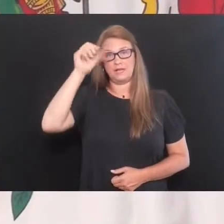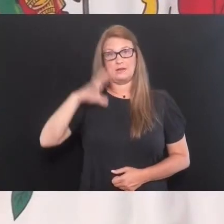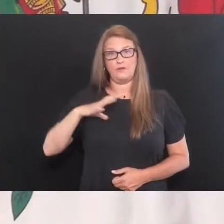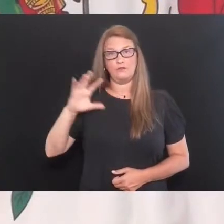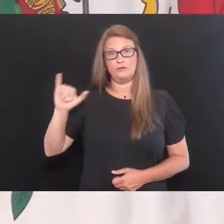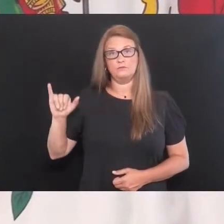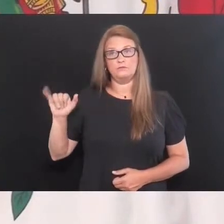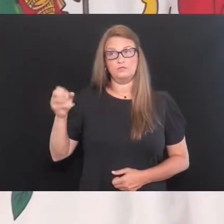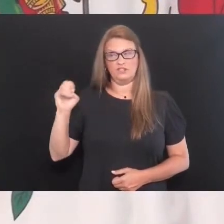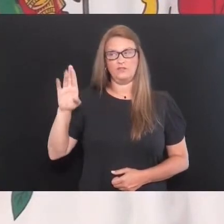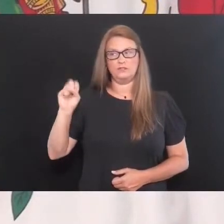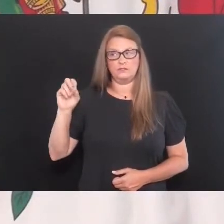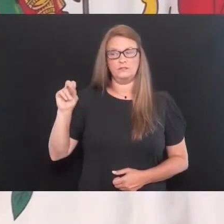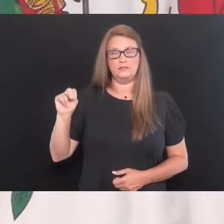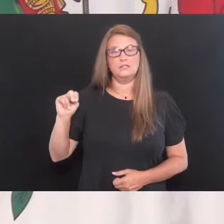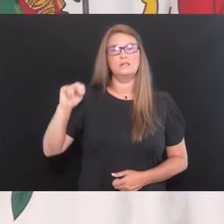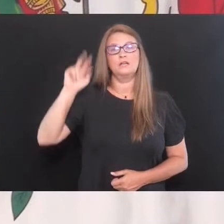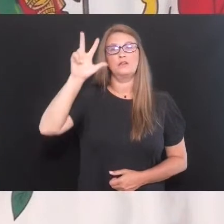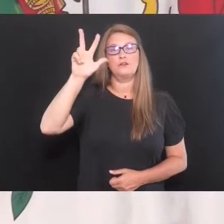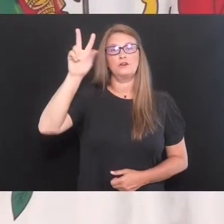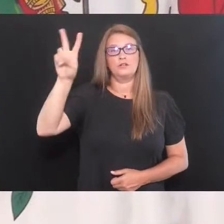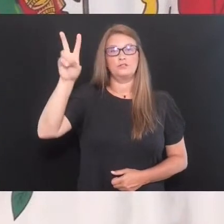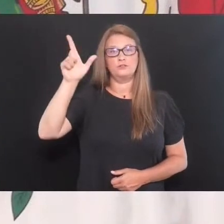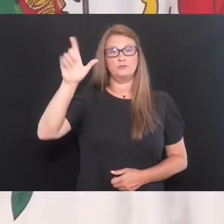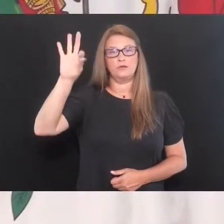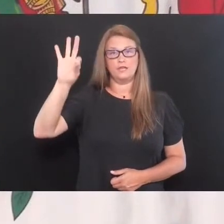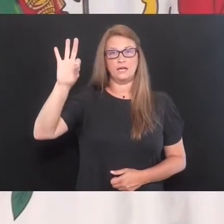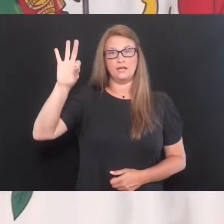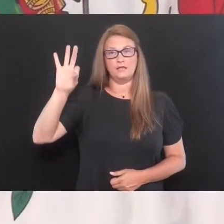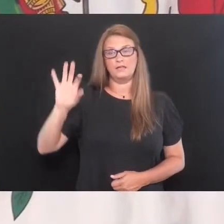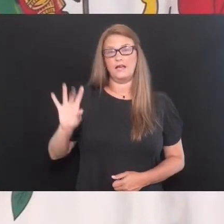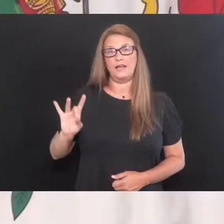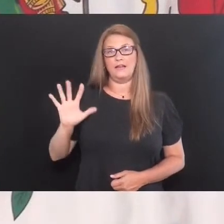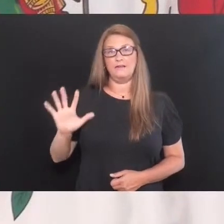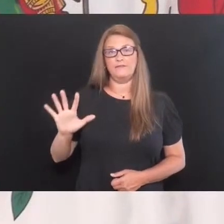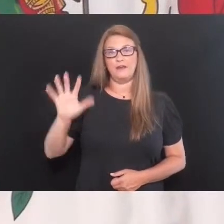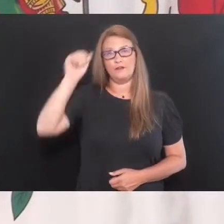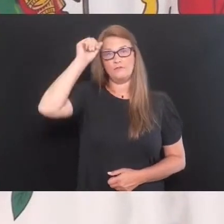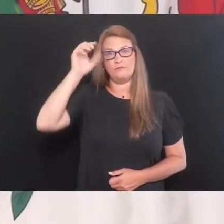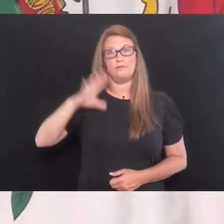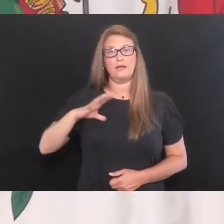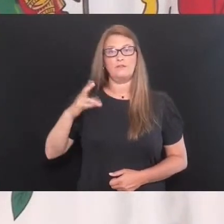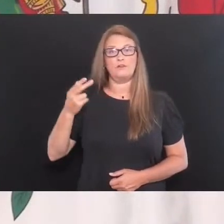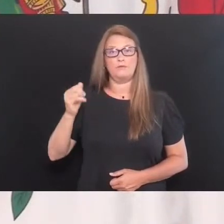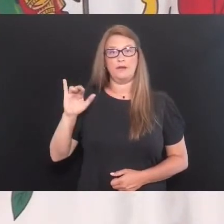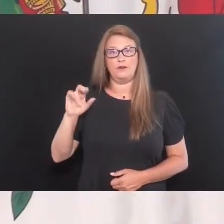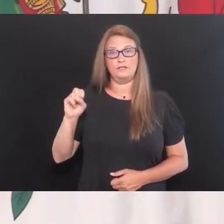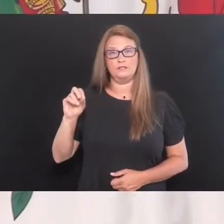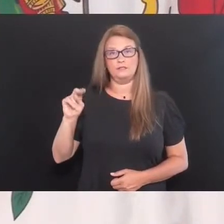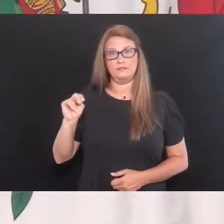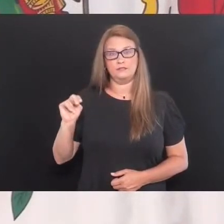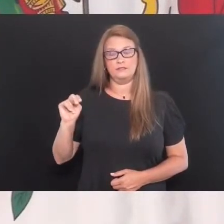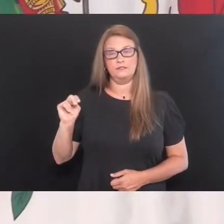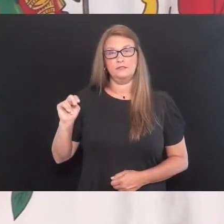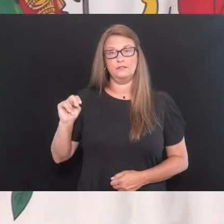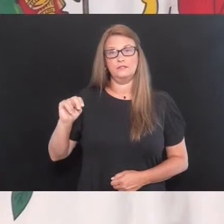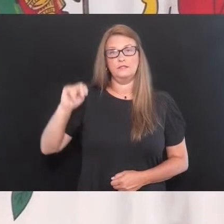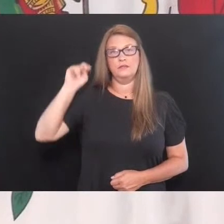Jefferson County. Our 3,229th death is an 85-year-old male from Harrison County.